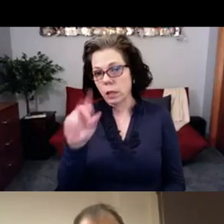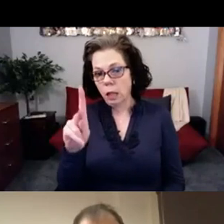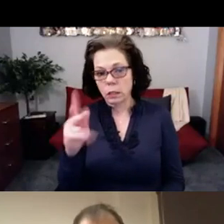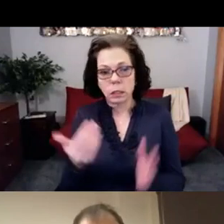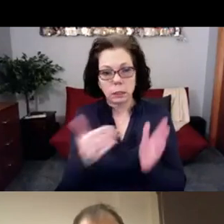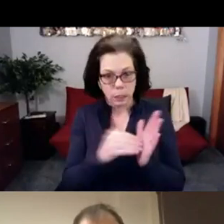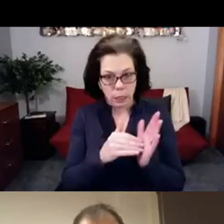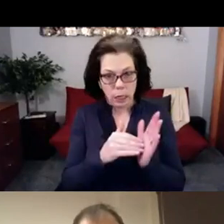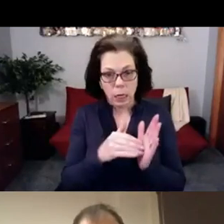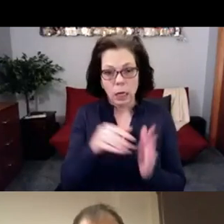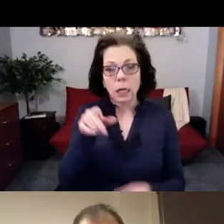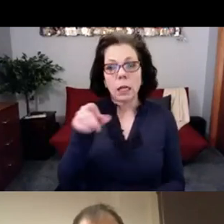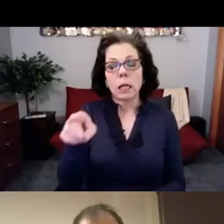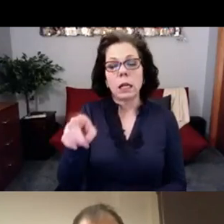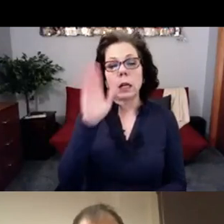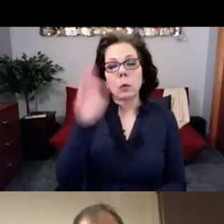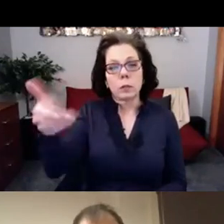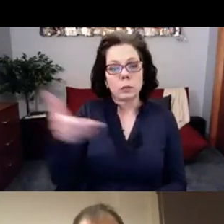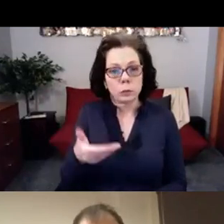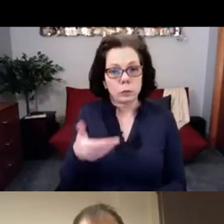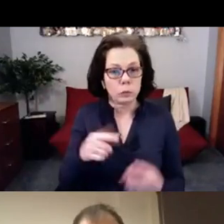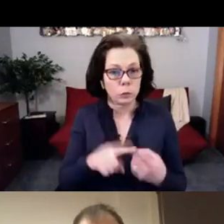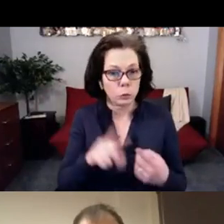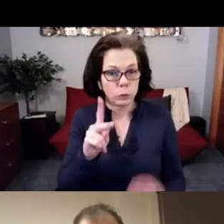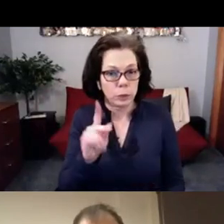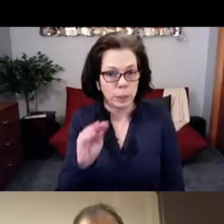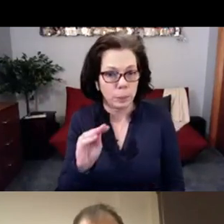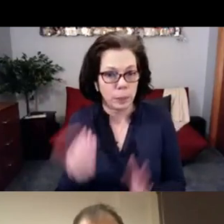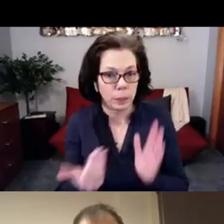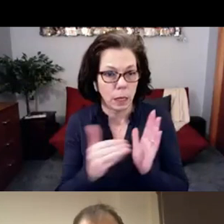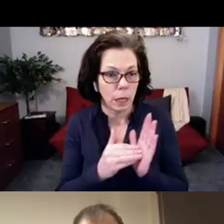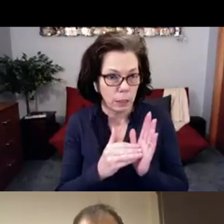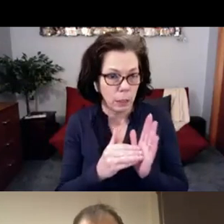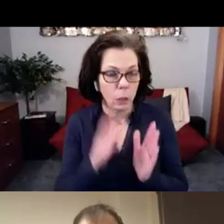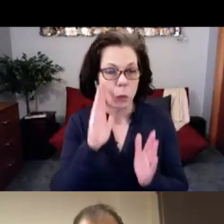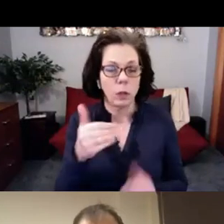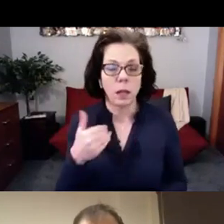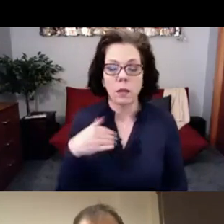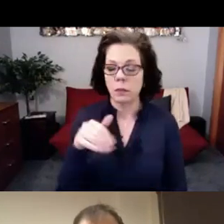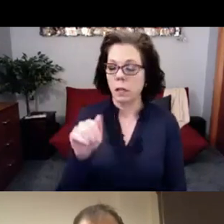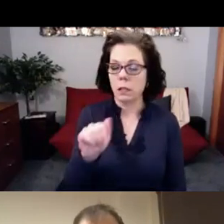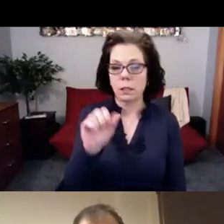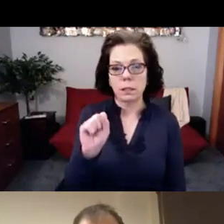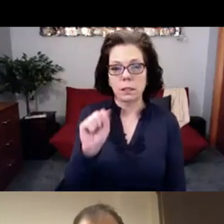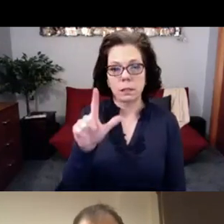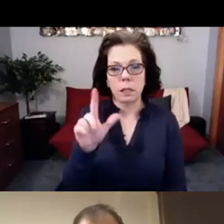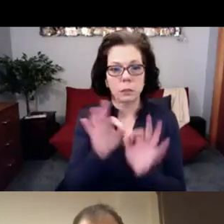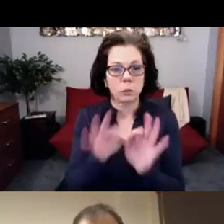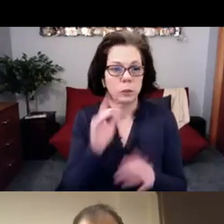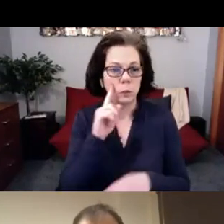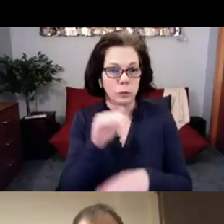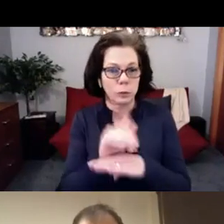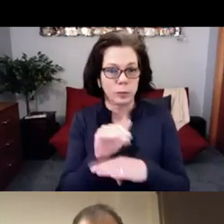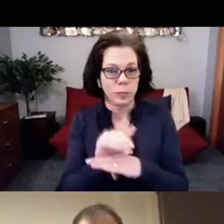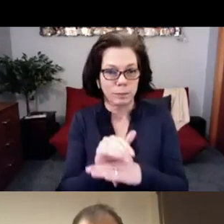going to introduce you to Kim, who will be doing our interpretation for American Sign Language this